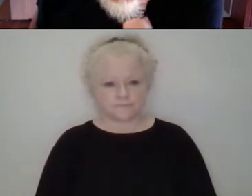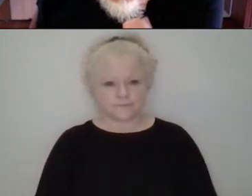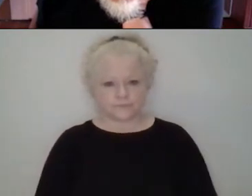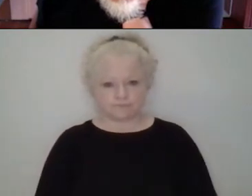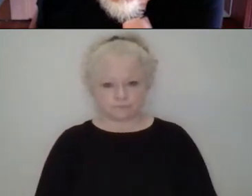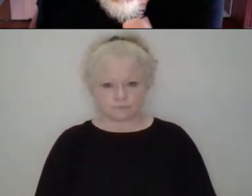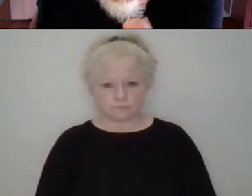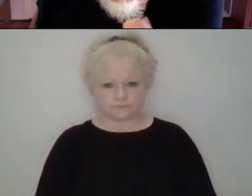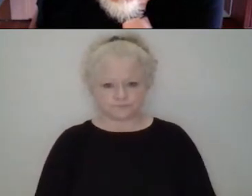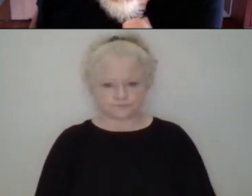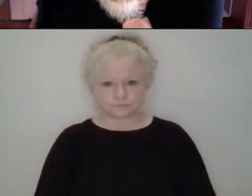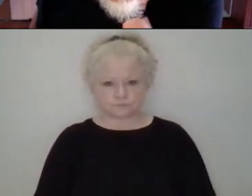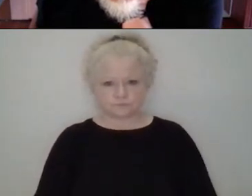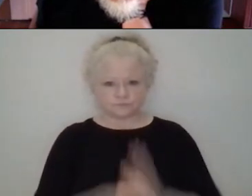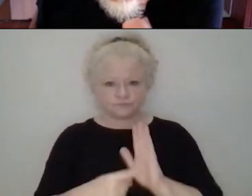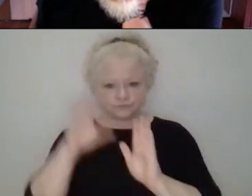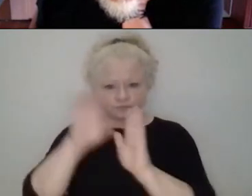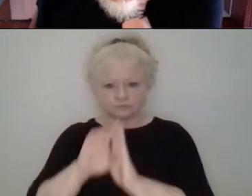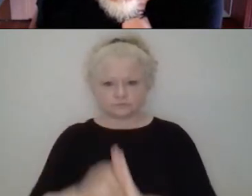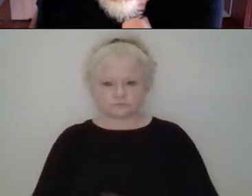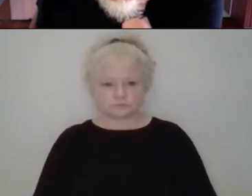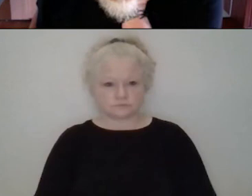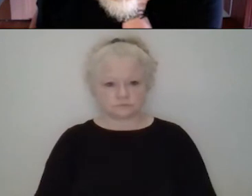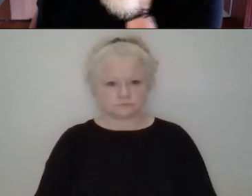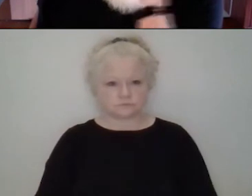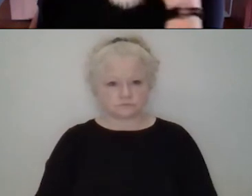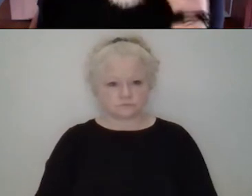I just want to share these last images. I'm going to pull up,